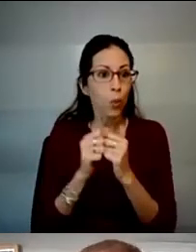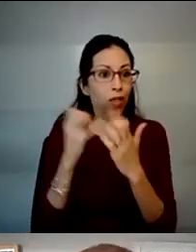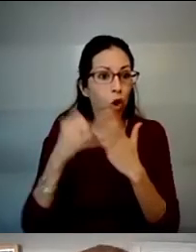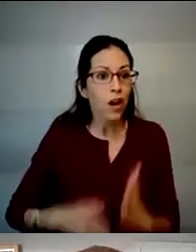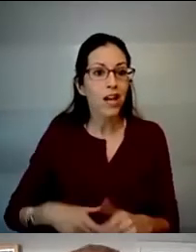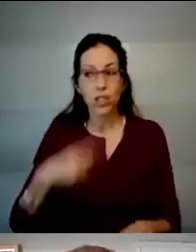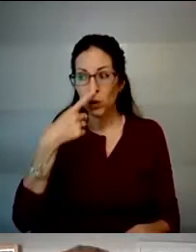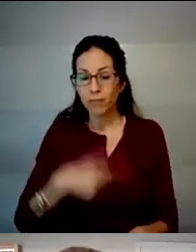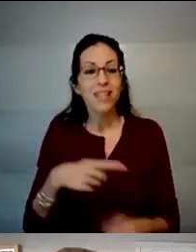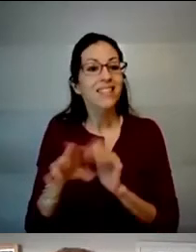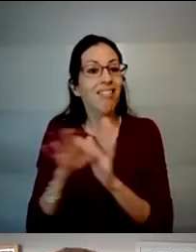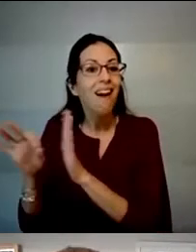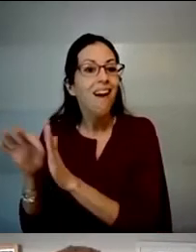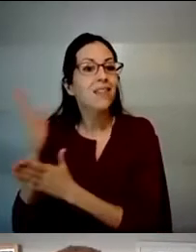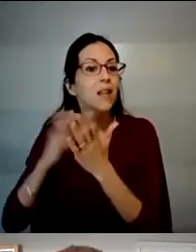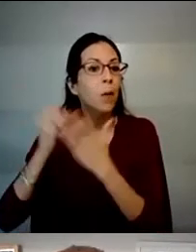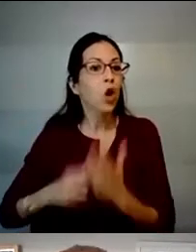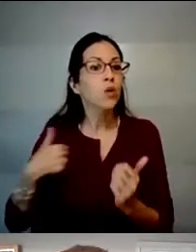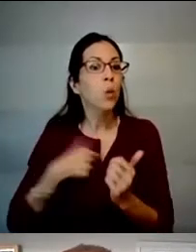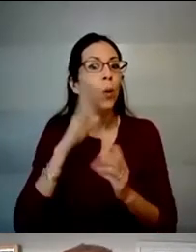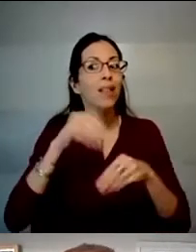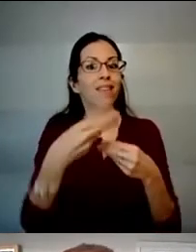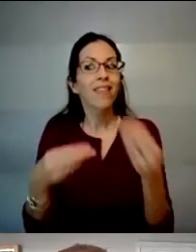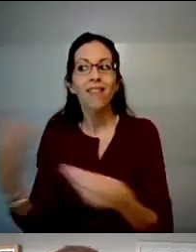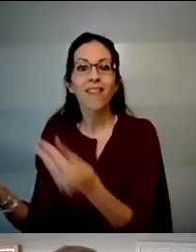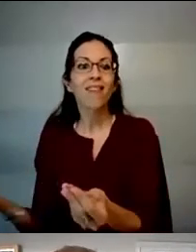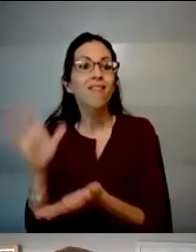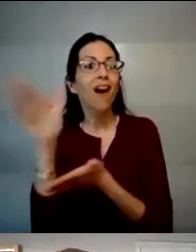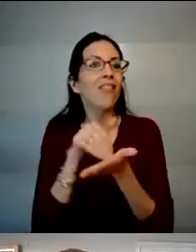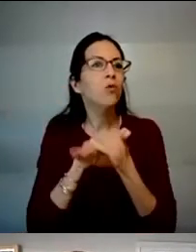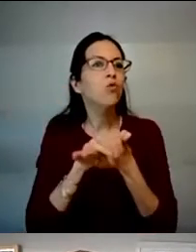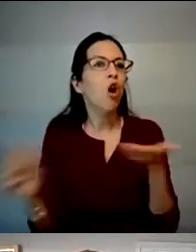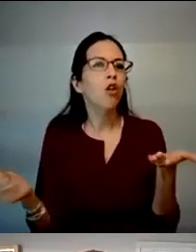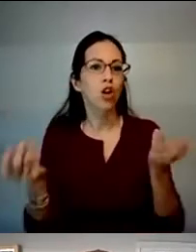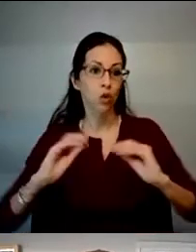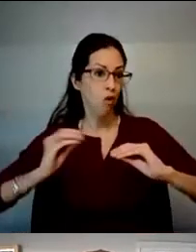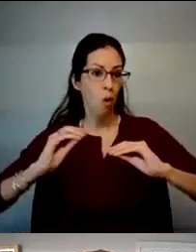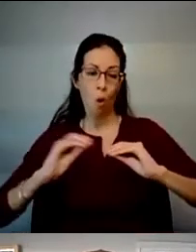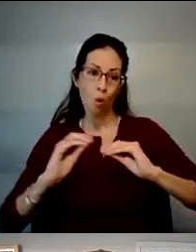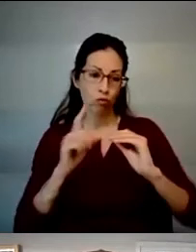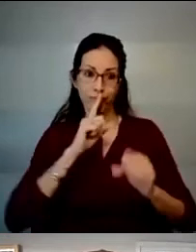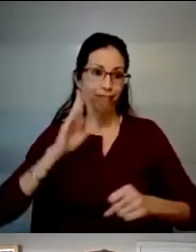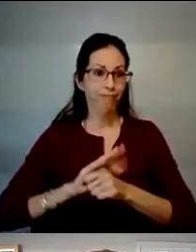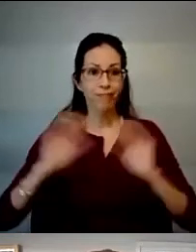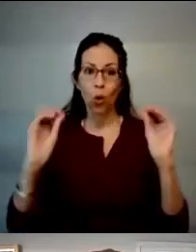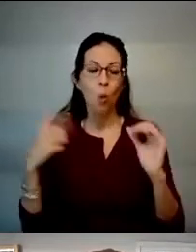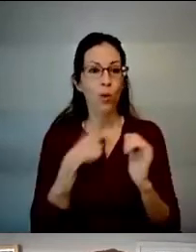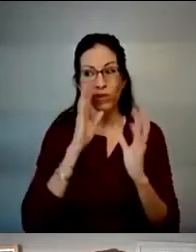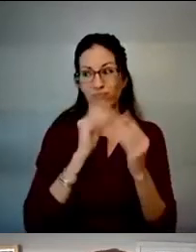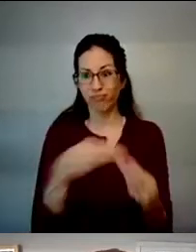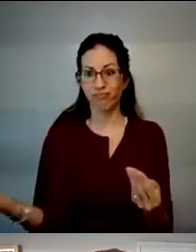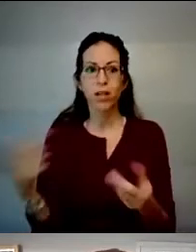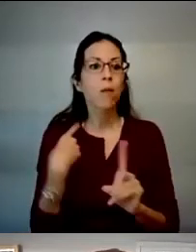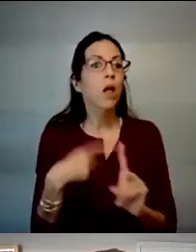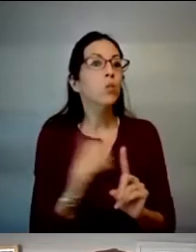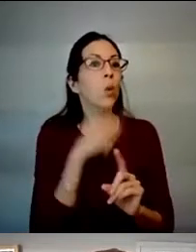you select some artists, and we'll give them $5,000, no strings attached. And we'll also give you as an organization $2,000. So that was